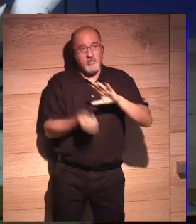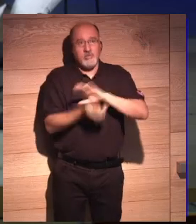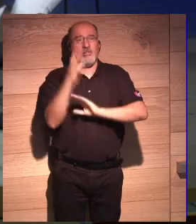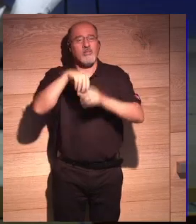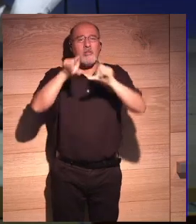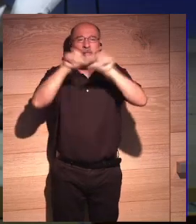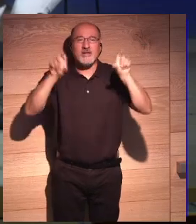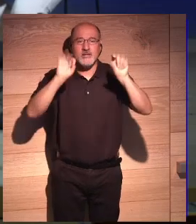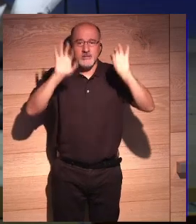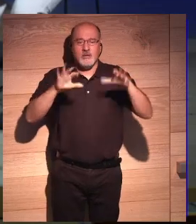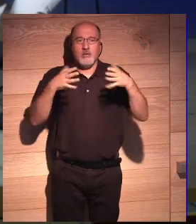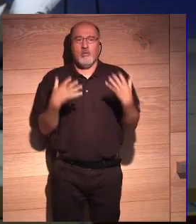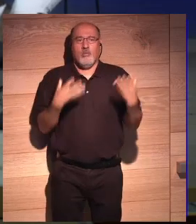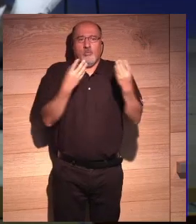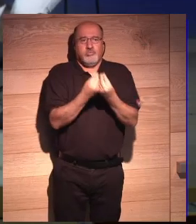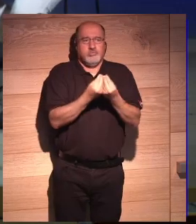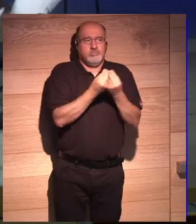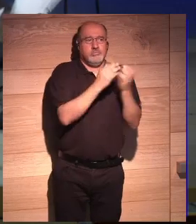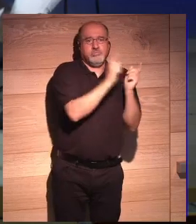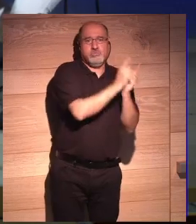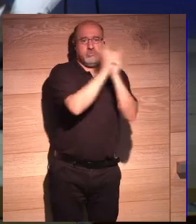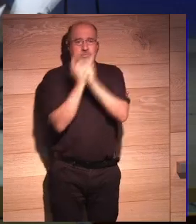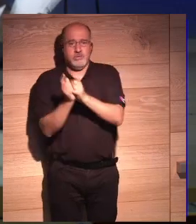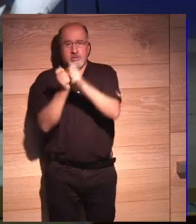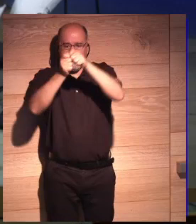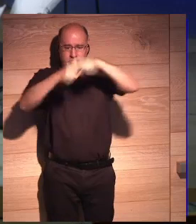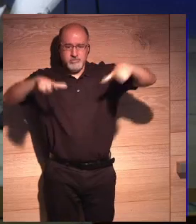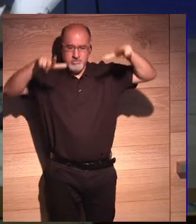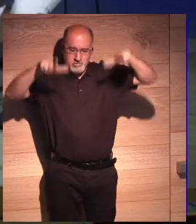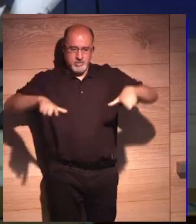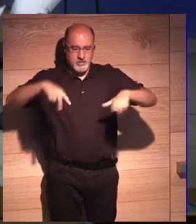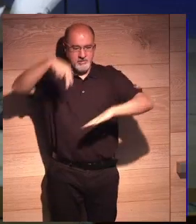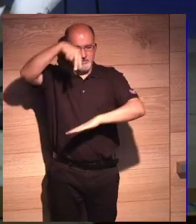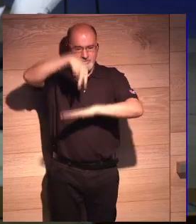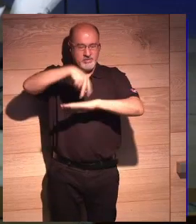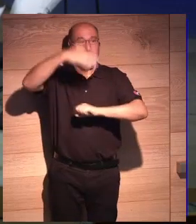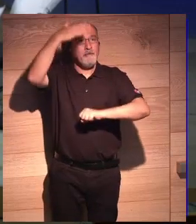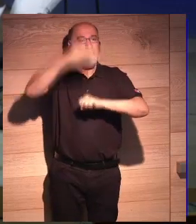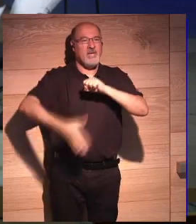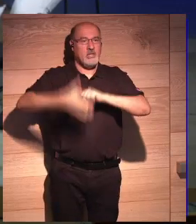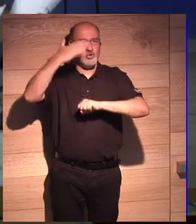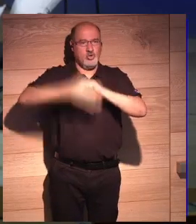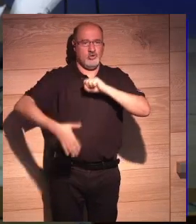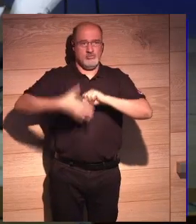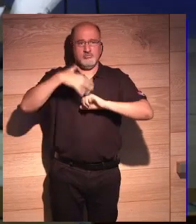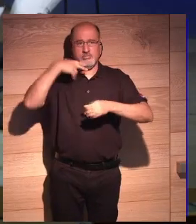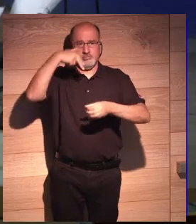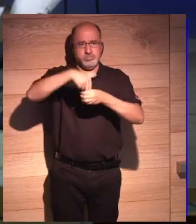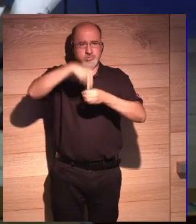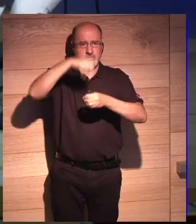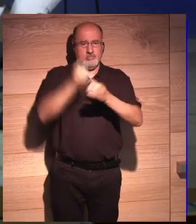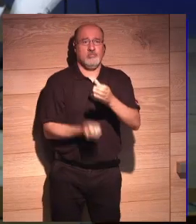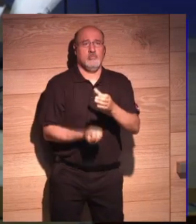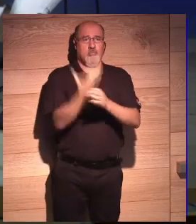creating experiences for companies that take you to an oil rig, offshore